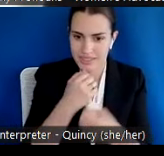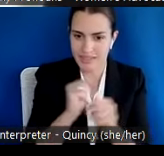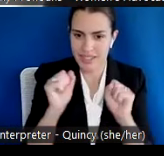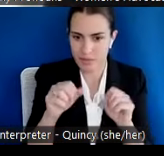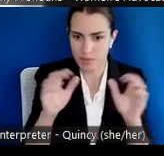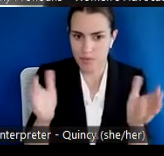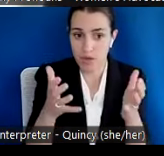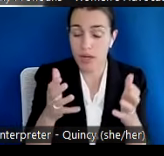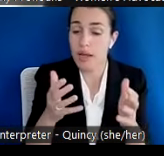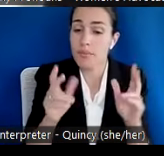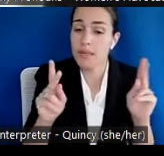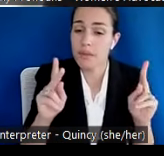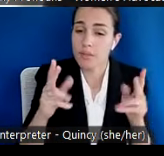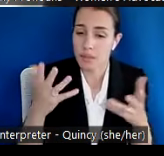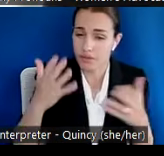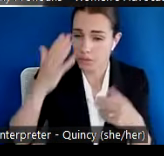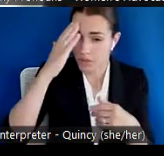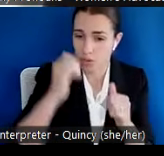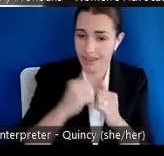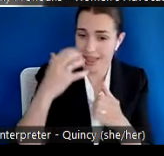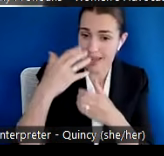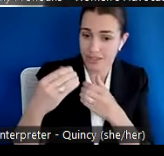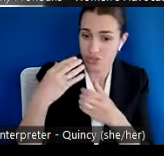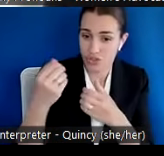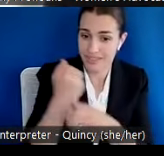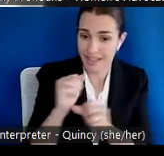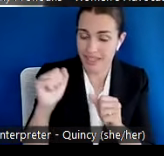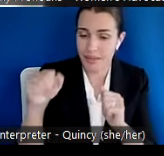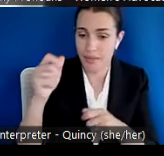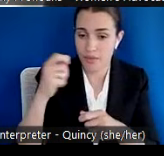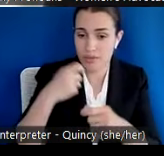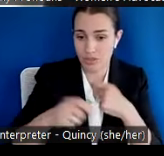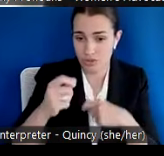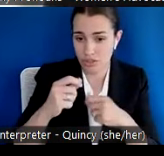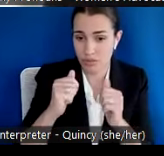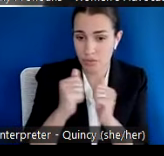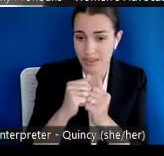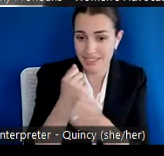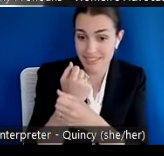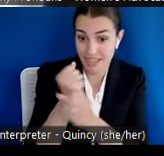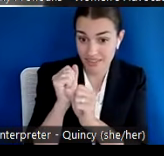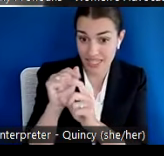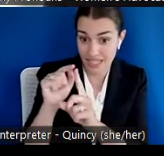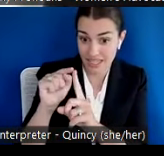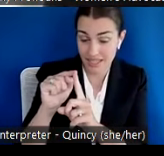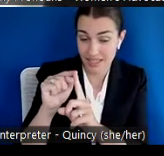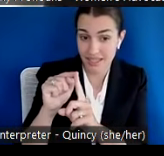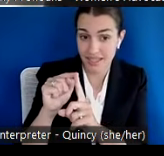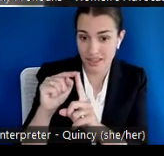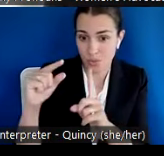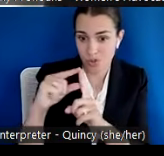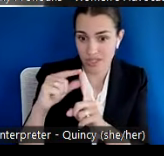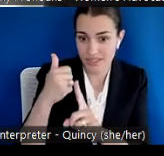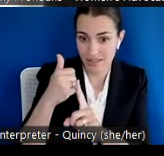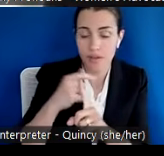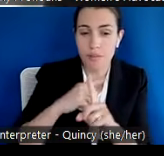more familiar with external safety, and they might use it interchangeably with the word safety itself. But being in a space